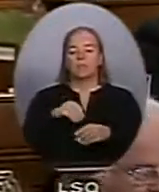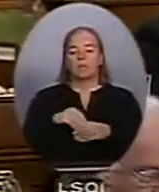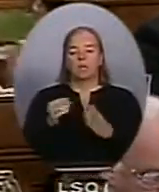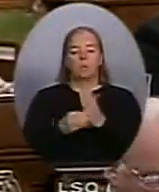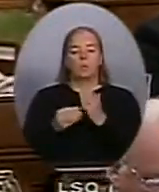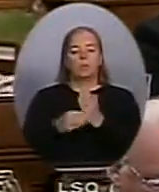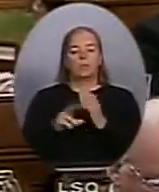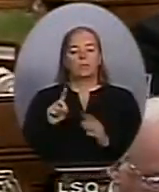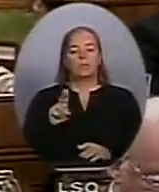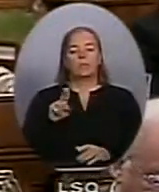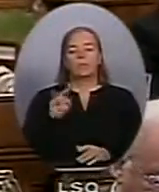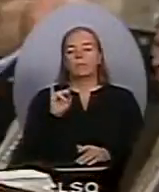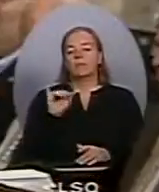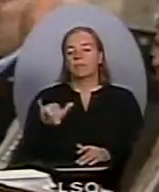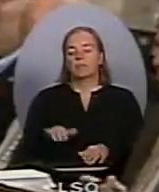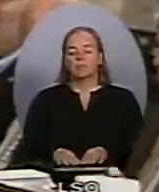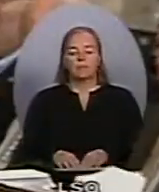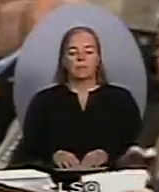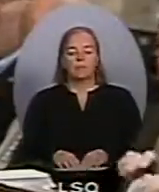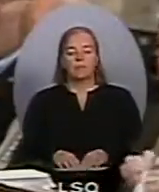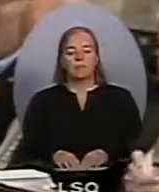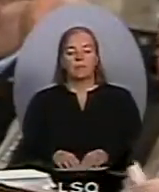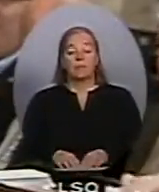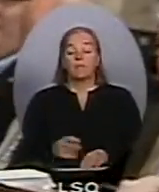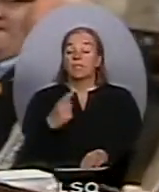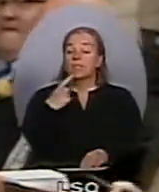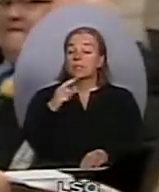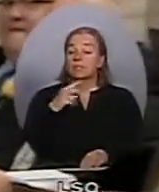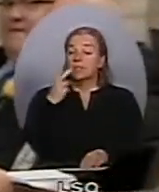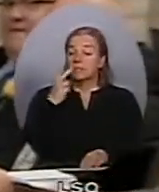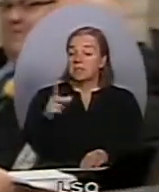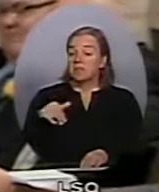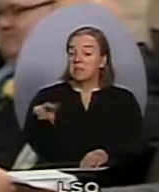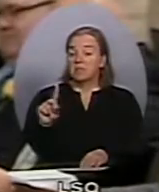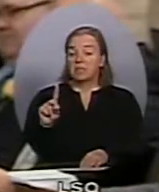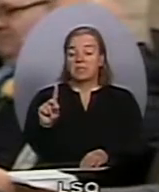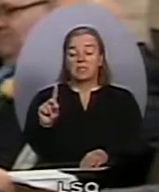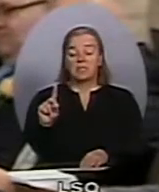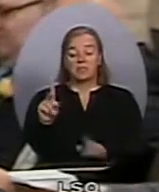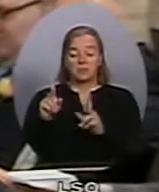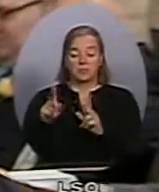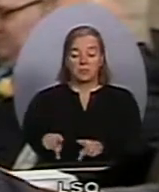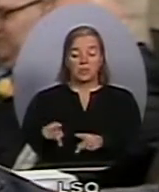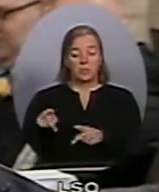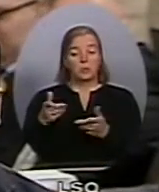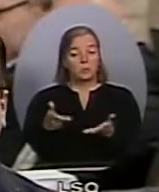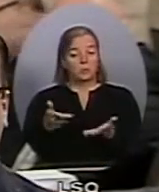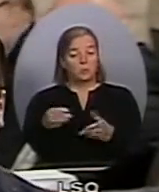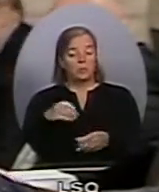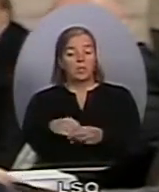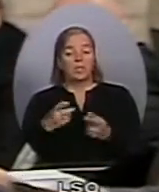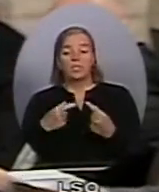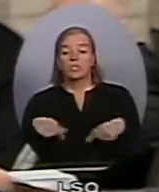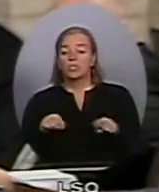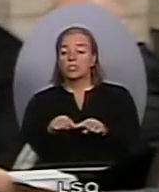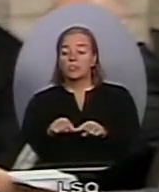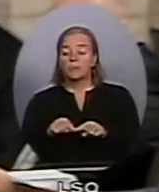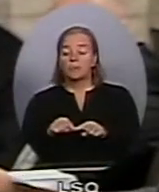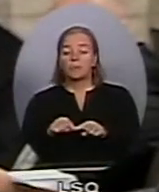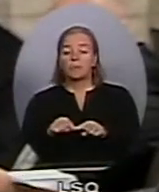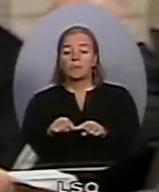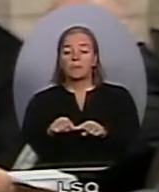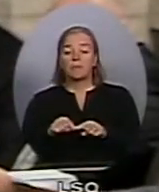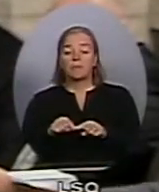Heritage. It's just interesting to have a New Democrat today, of all days, stand before the House in full sobriety and say the NDP believe in